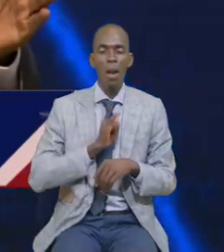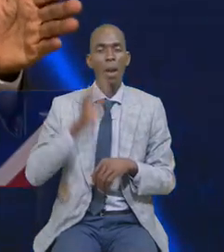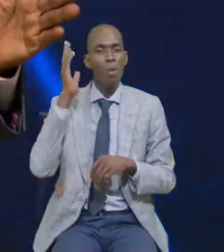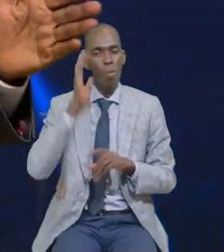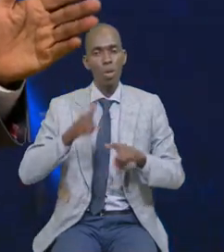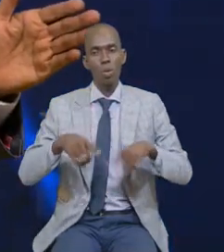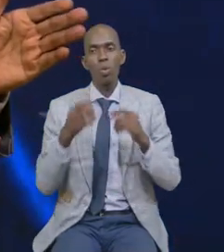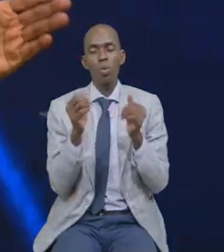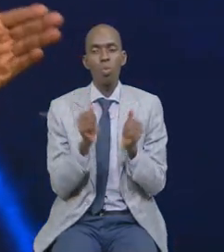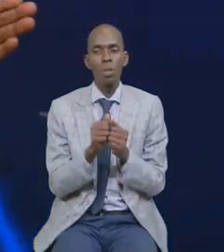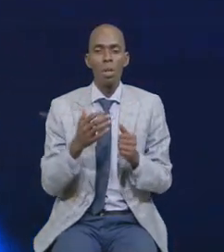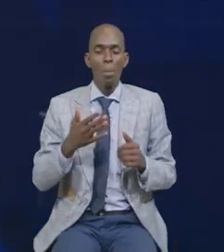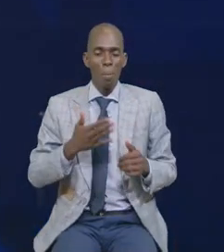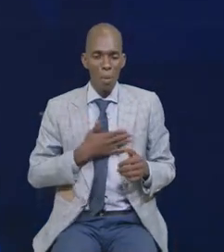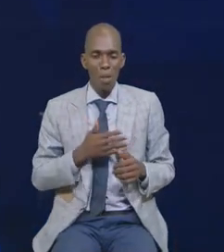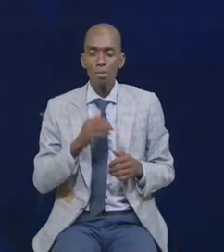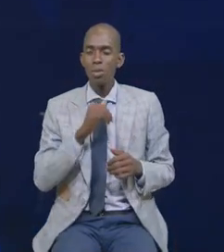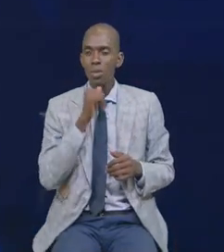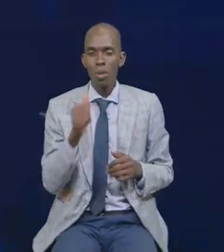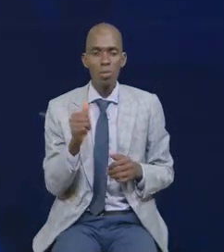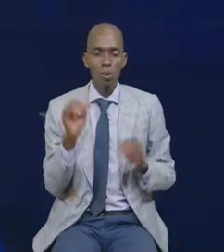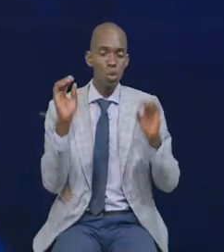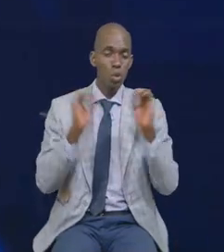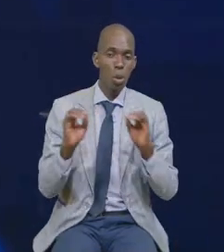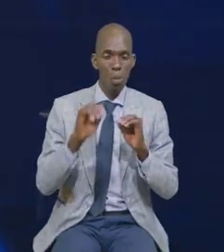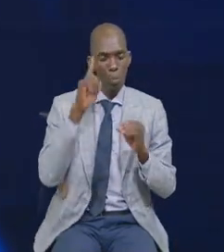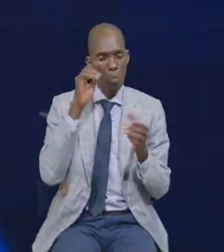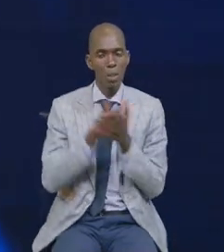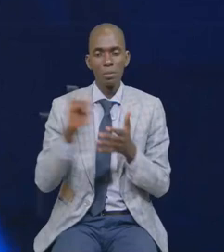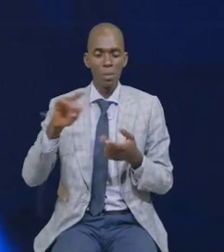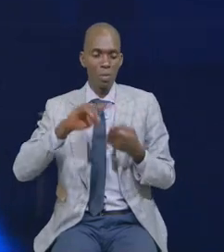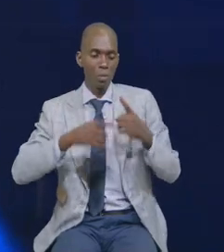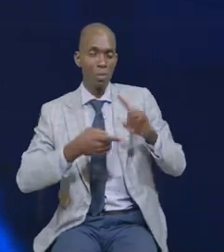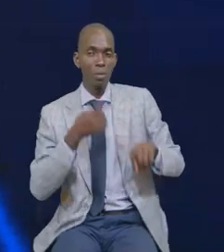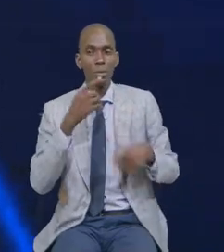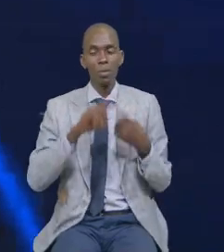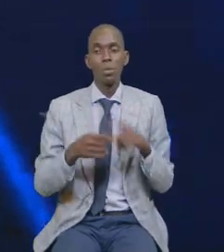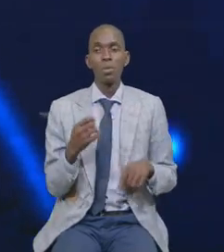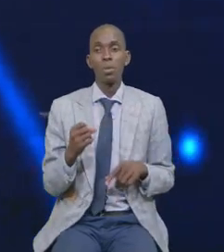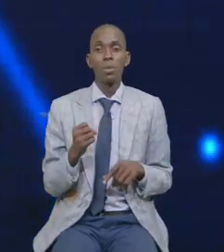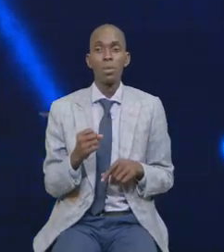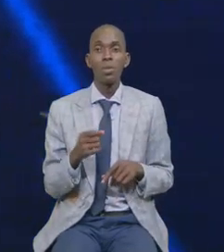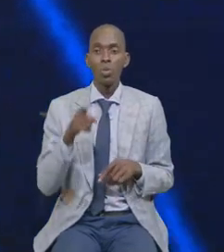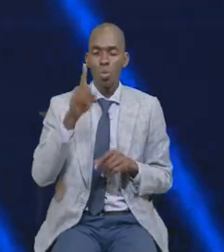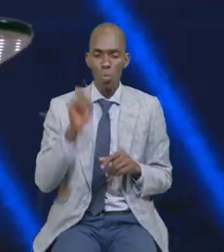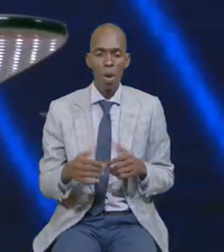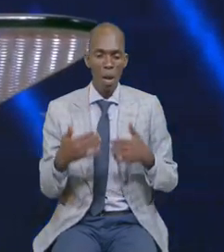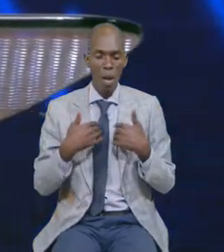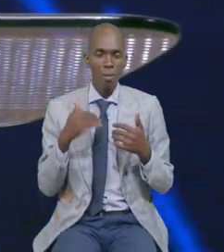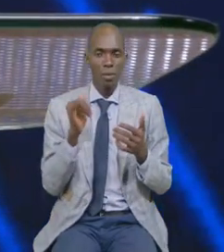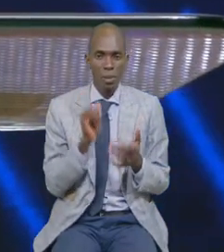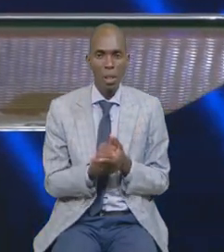my unbelieving relatives. If it goes beyond that, I will not. You must have that